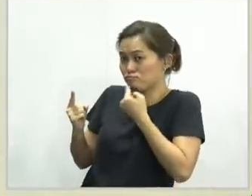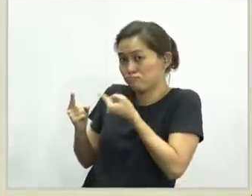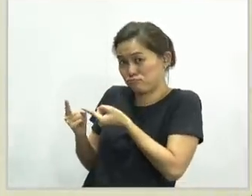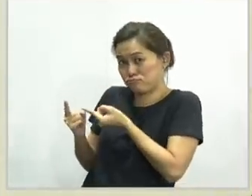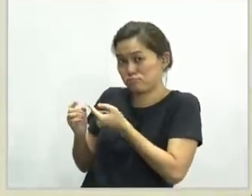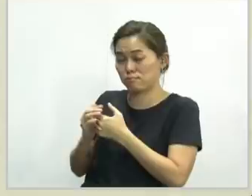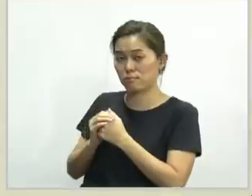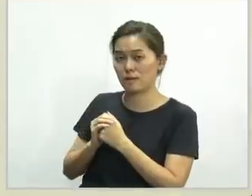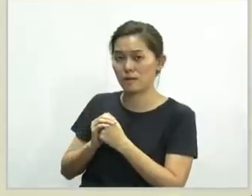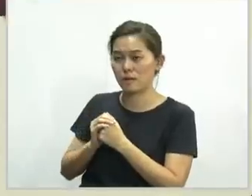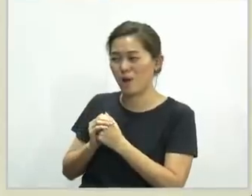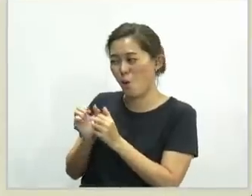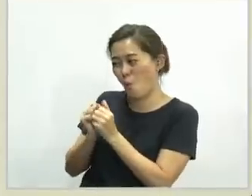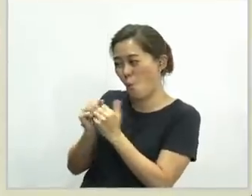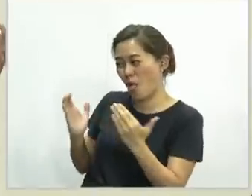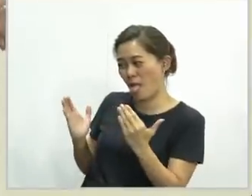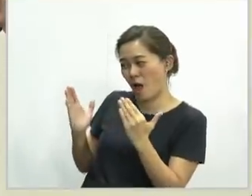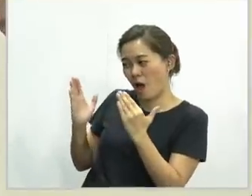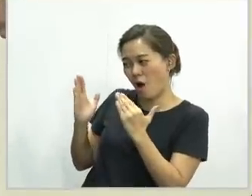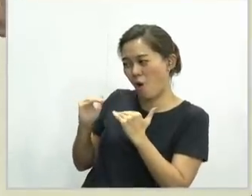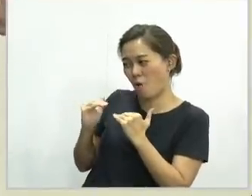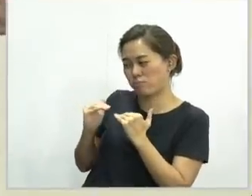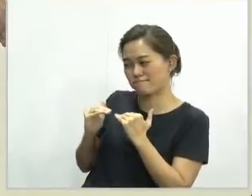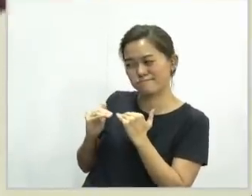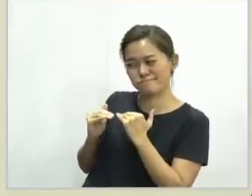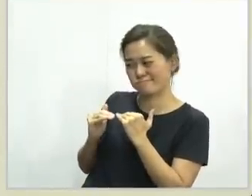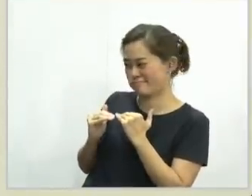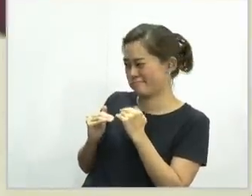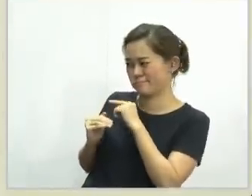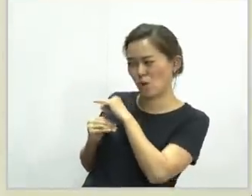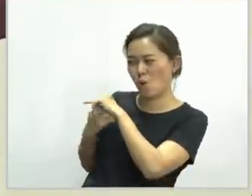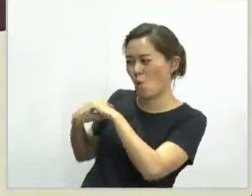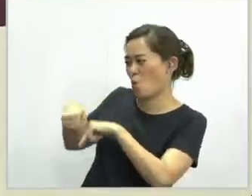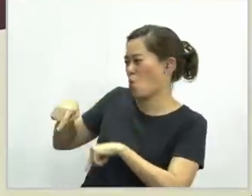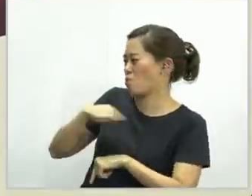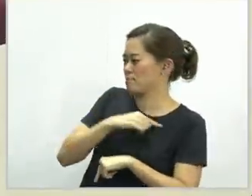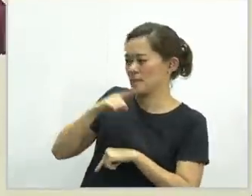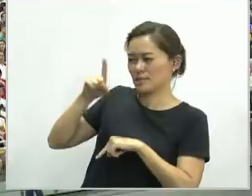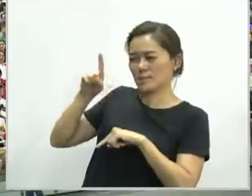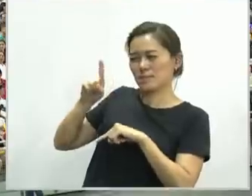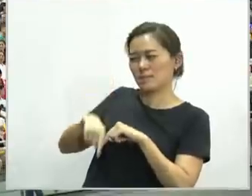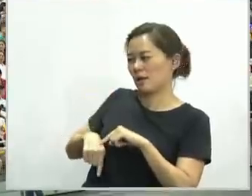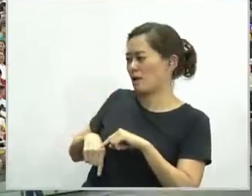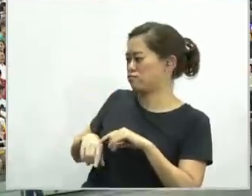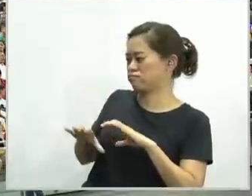this: without hope, we can't cope.